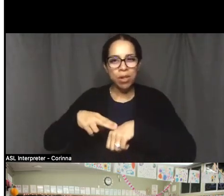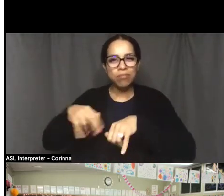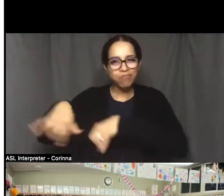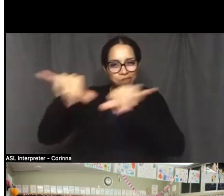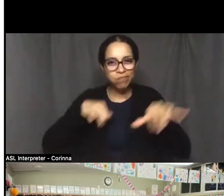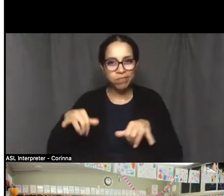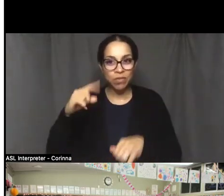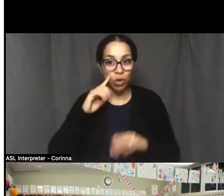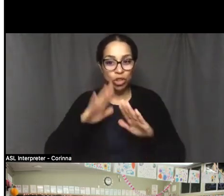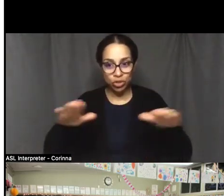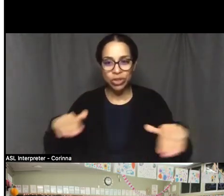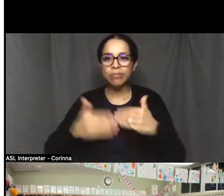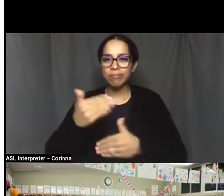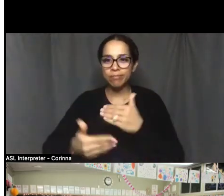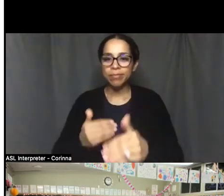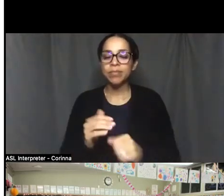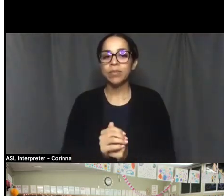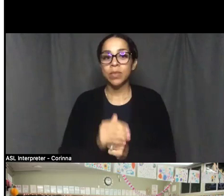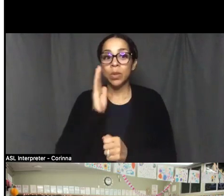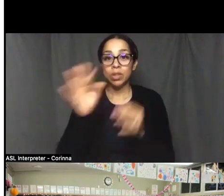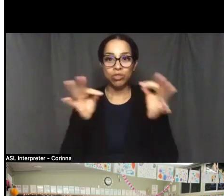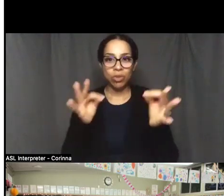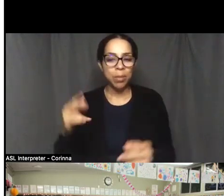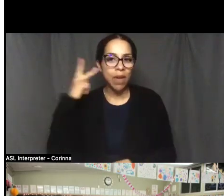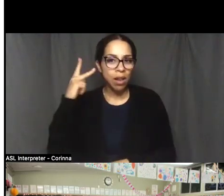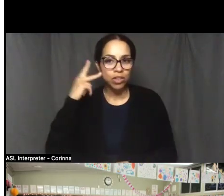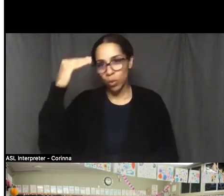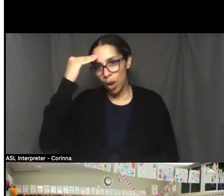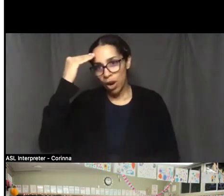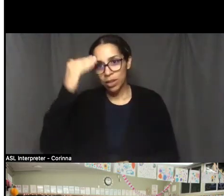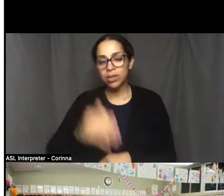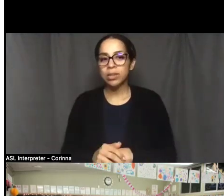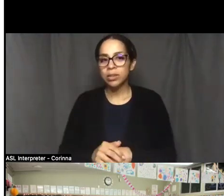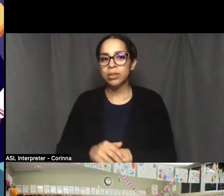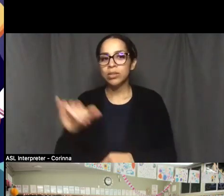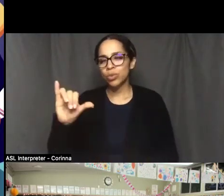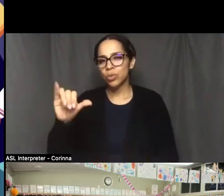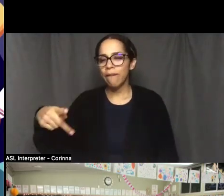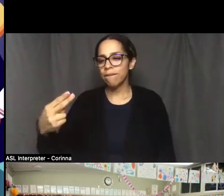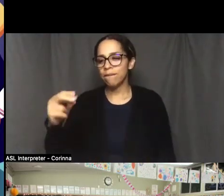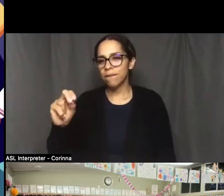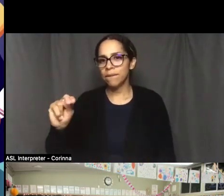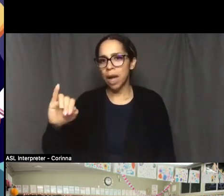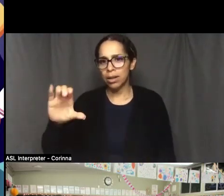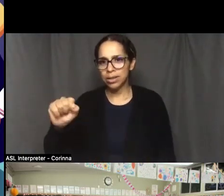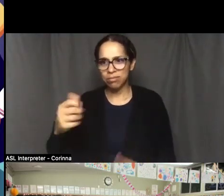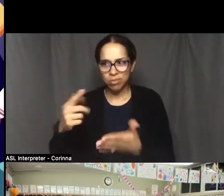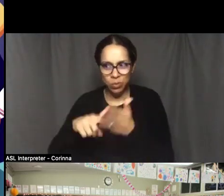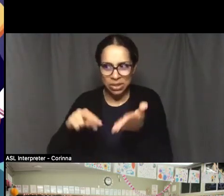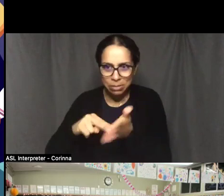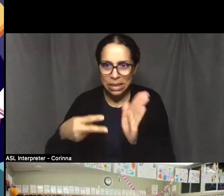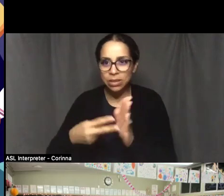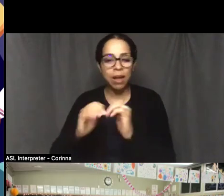going to describe phonological awareness and phonics so that you know what both those words mean and how it applies to your